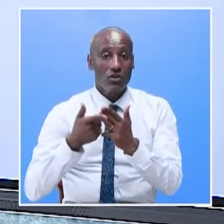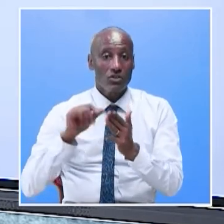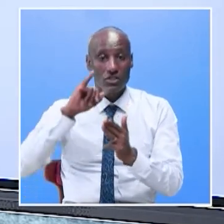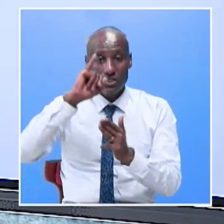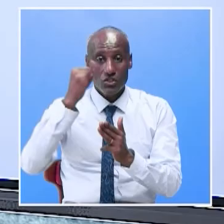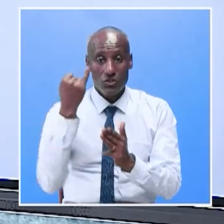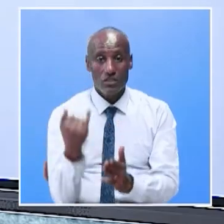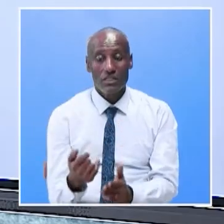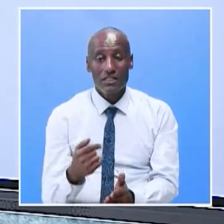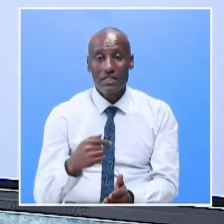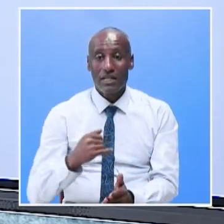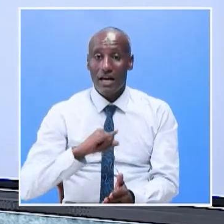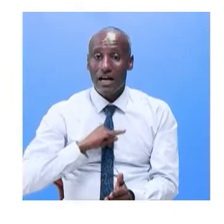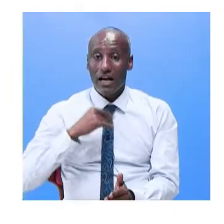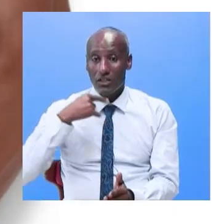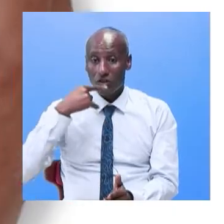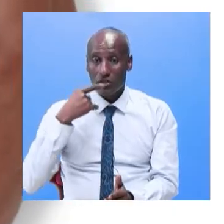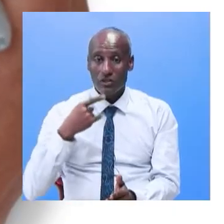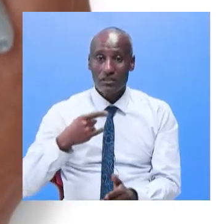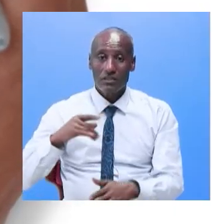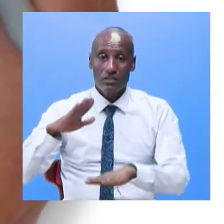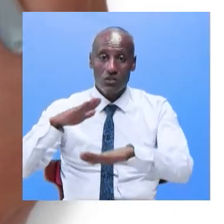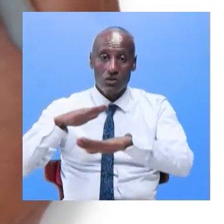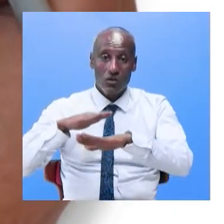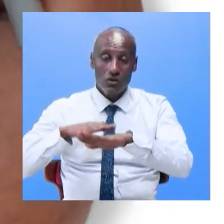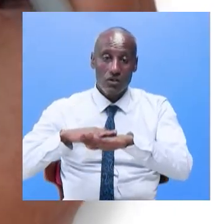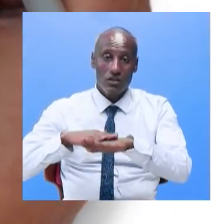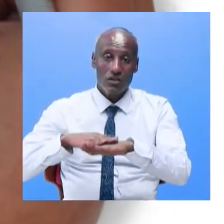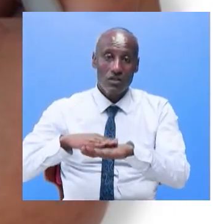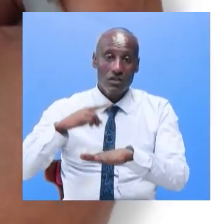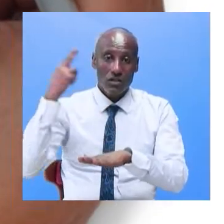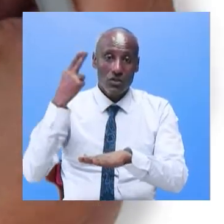you already on used for what?